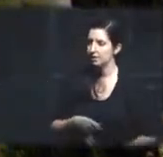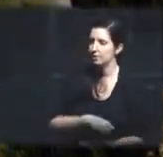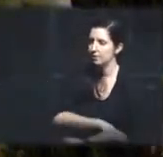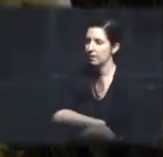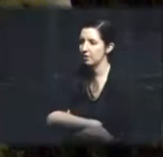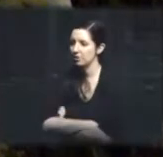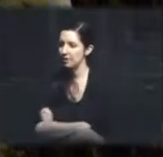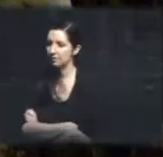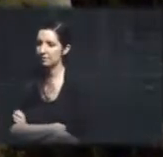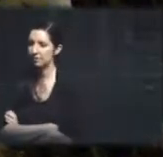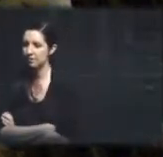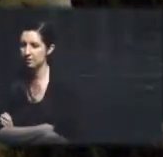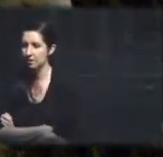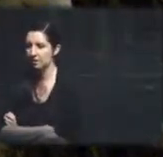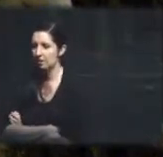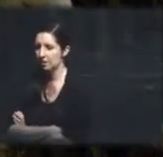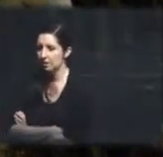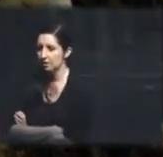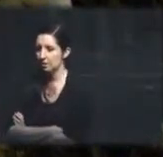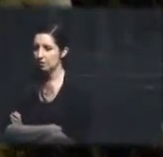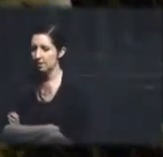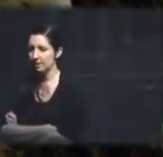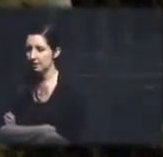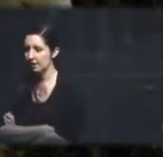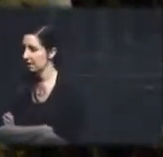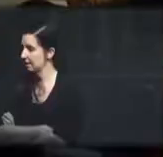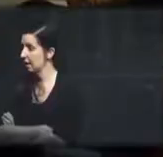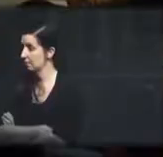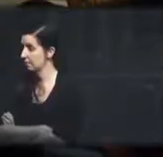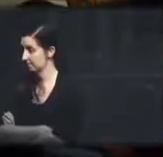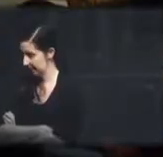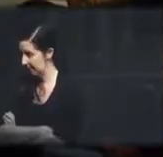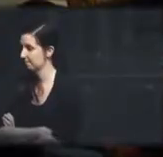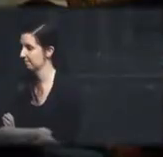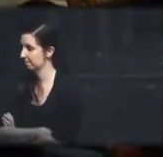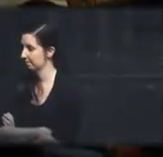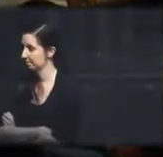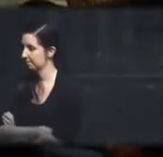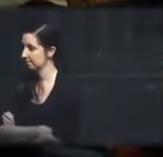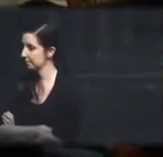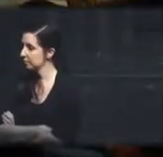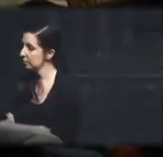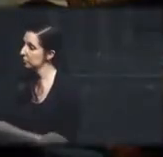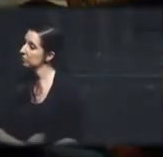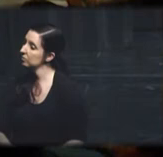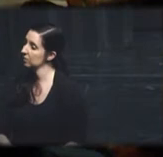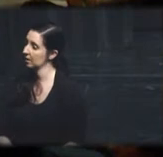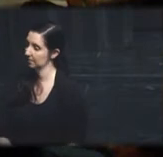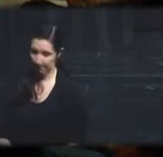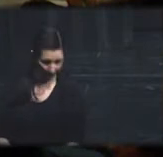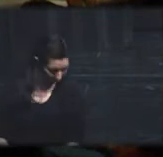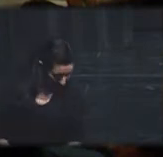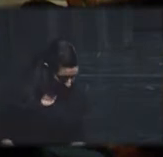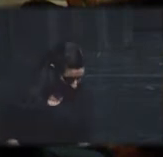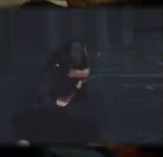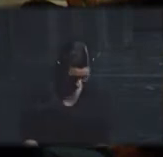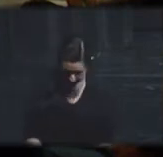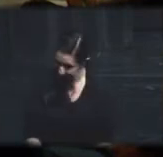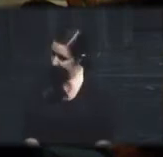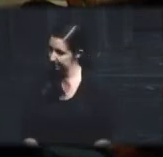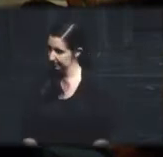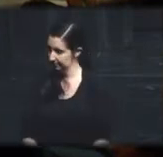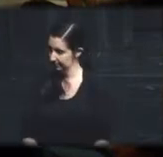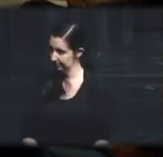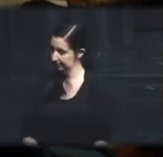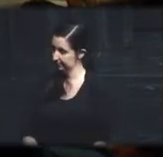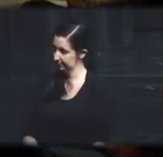Yes, I do have a question. So, in regards to the Learning Commons app that you had used,